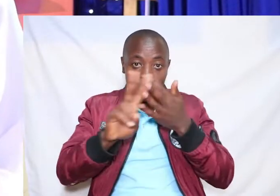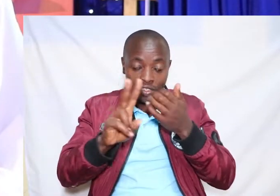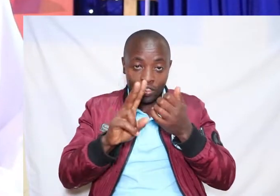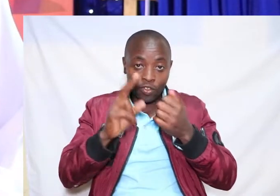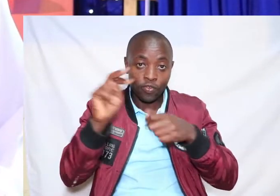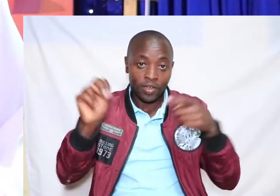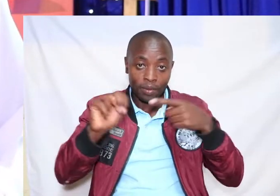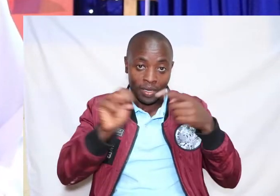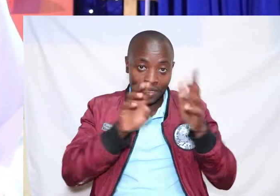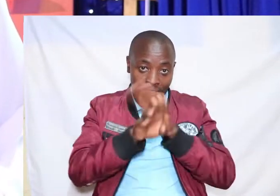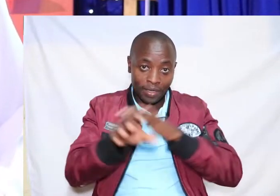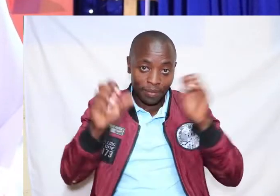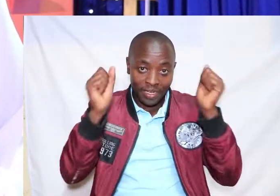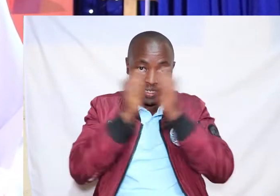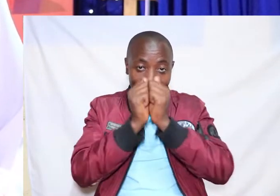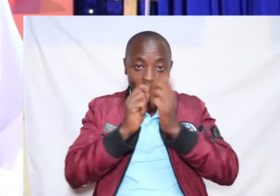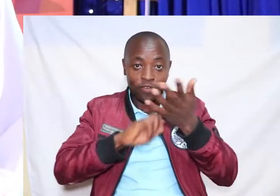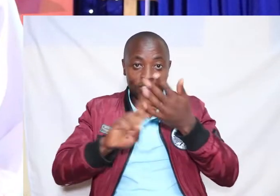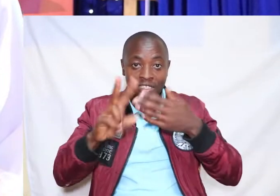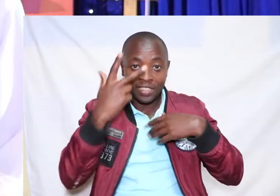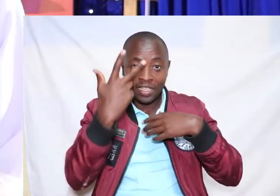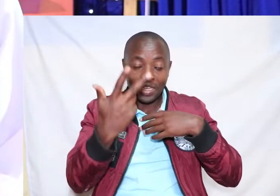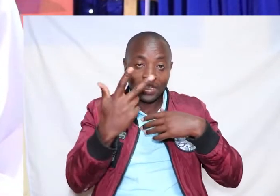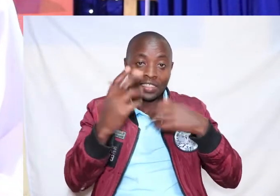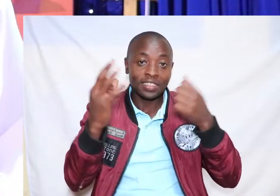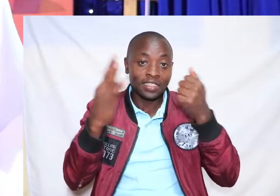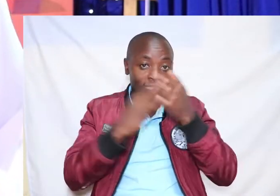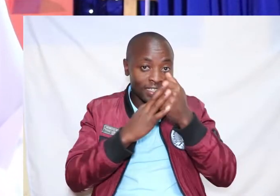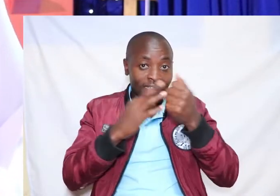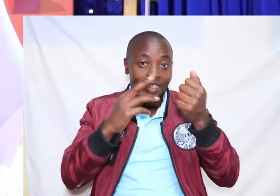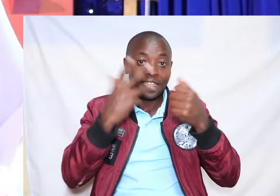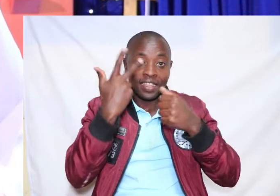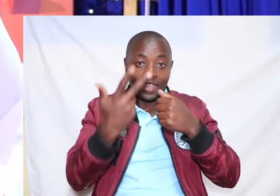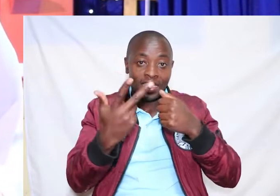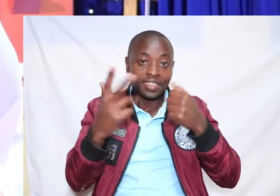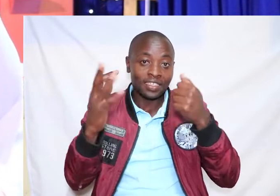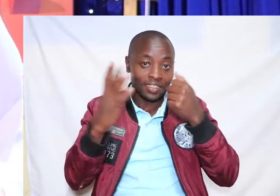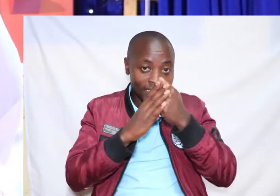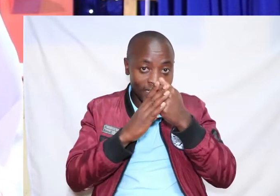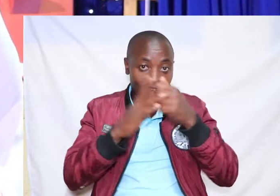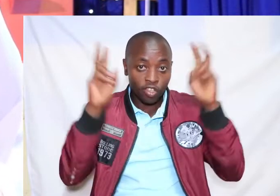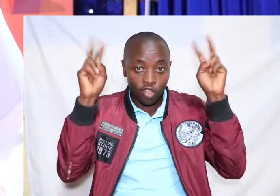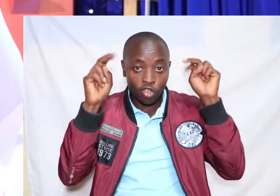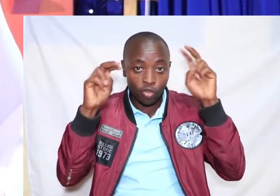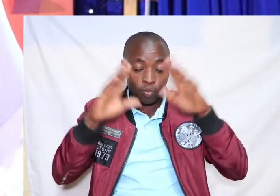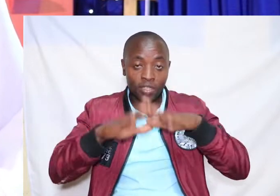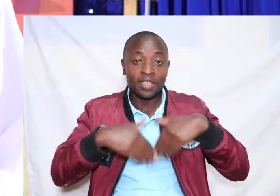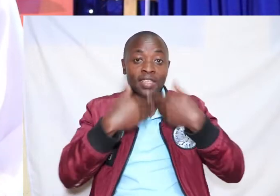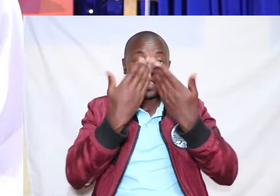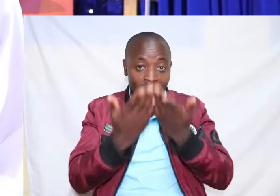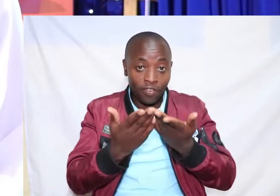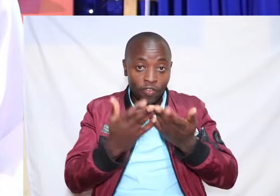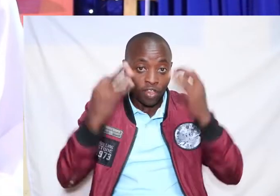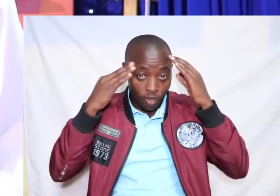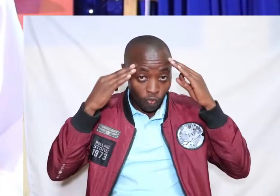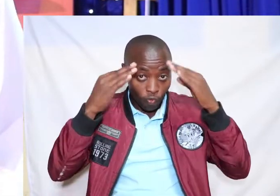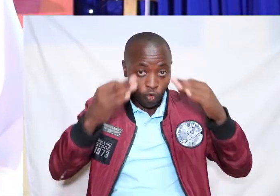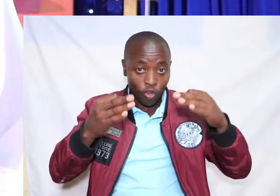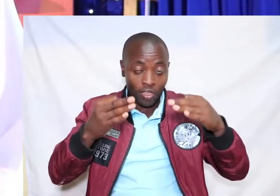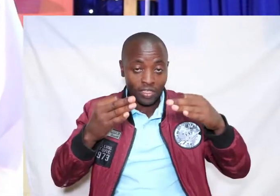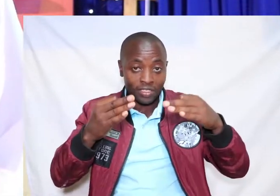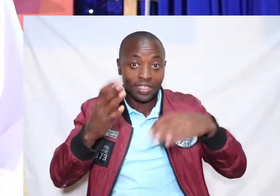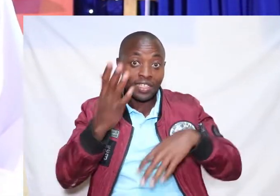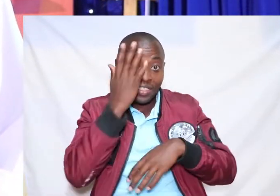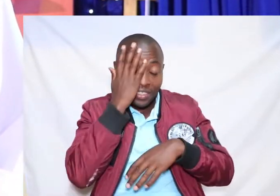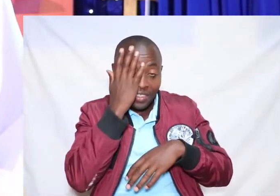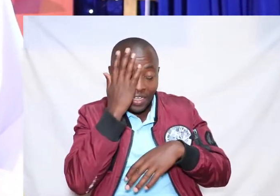10, verses 38 and verses 39, under the topic, Committing to Keep. The